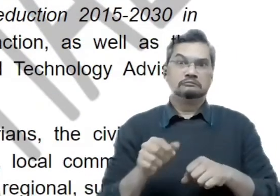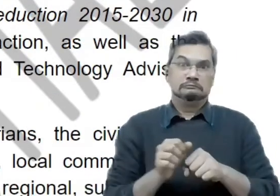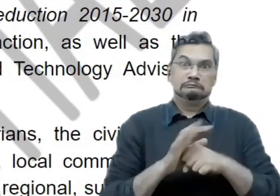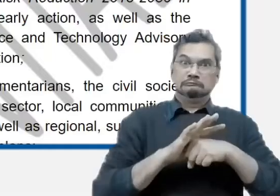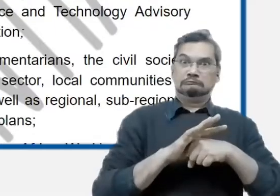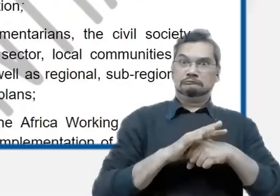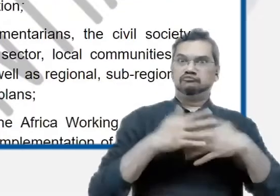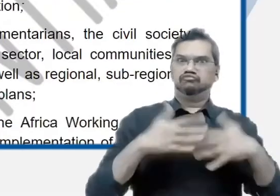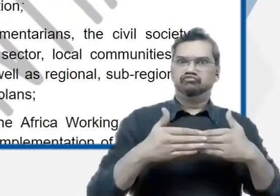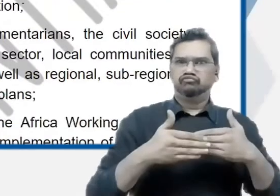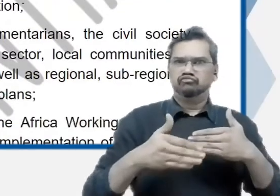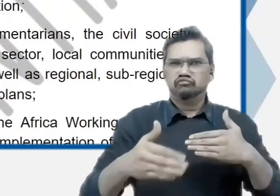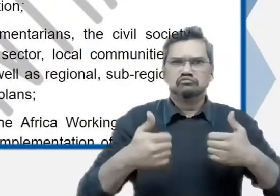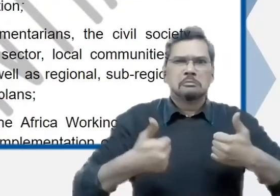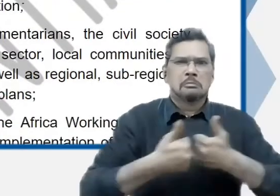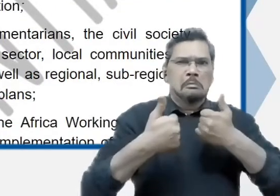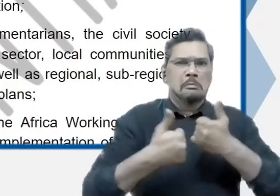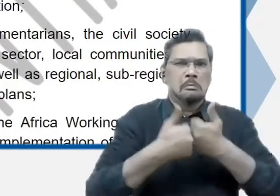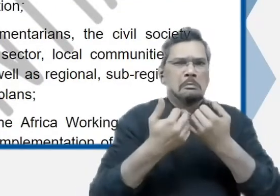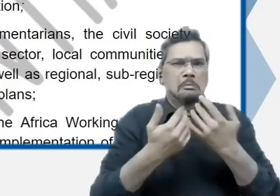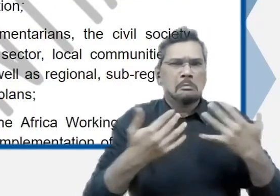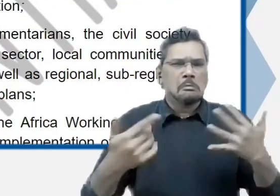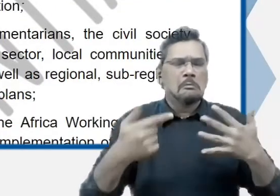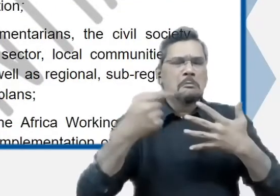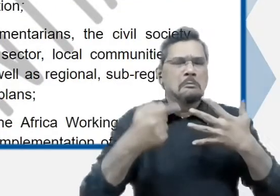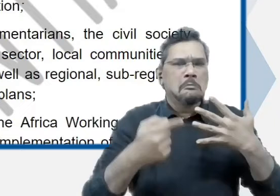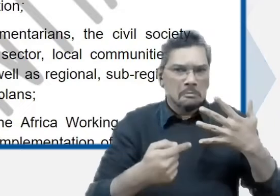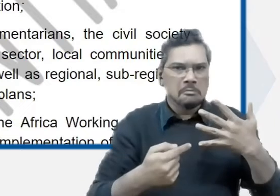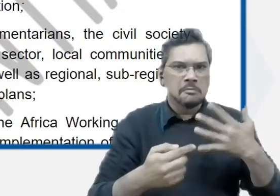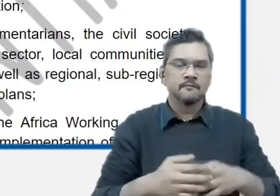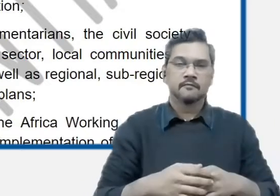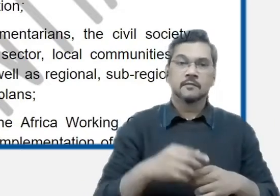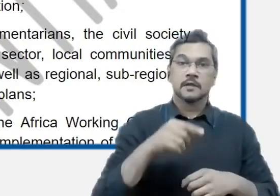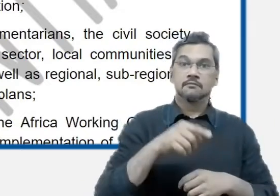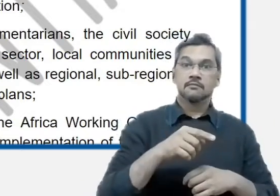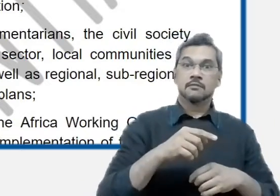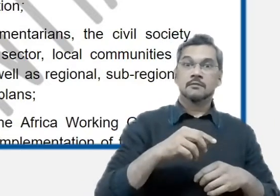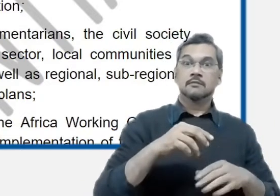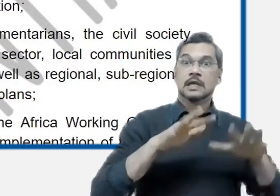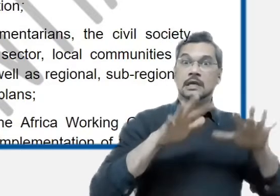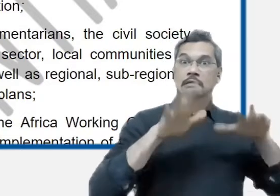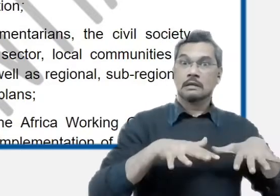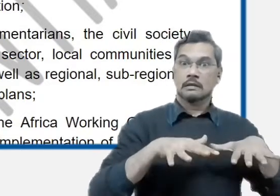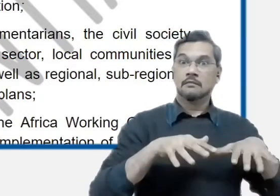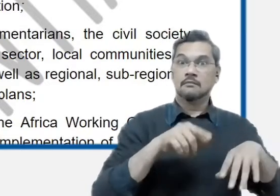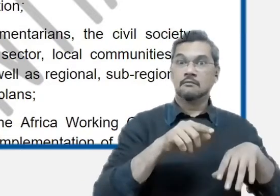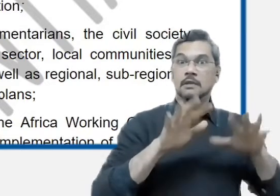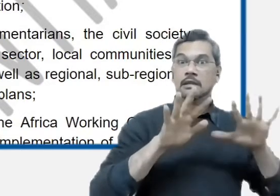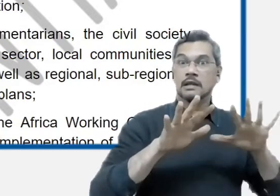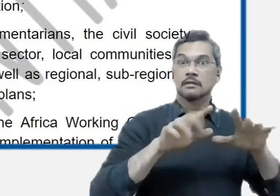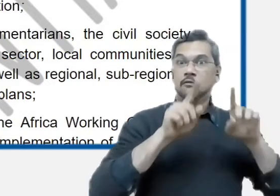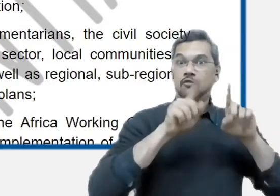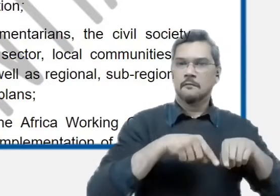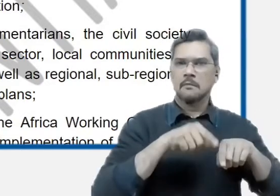2020. Commend the African Union Commission for its support and leadership in translating the priorities and